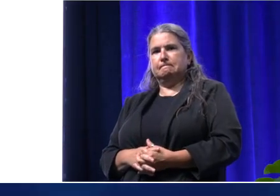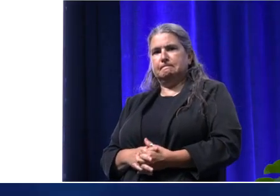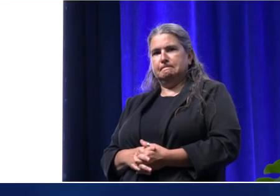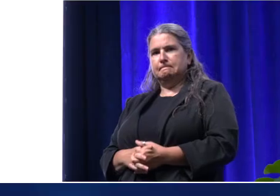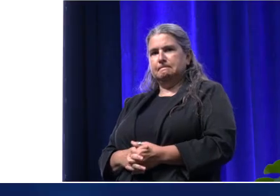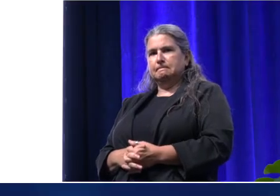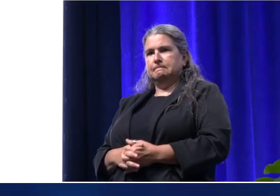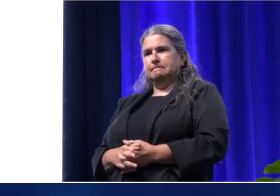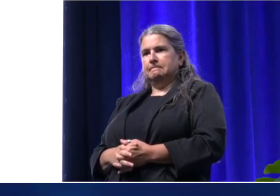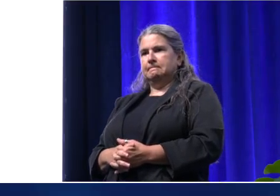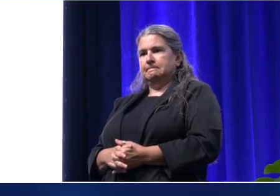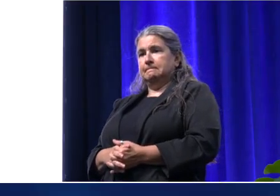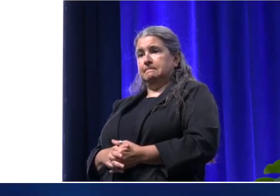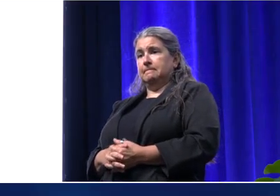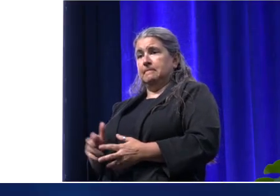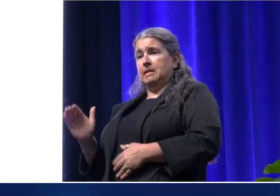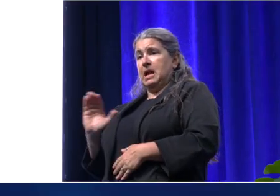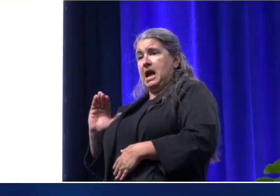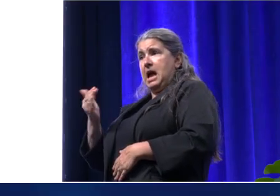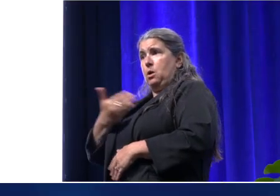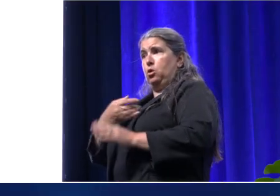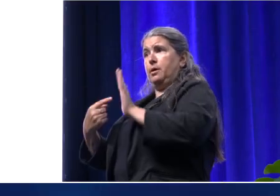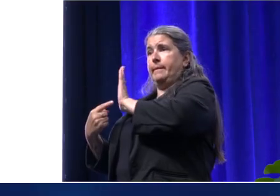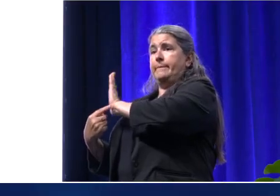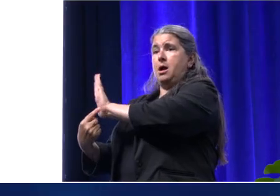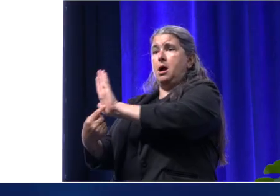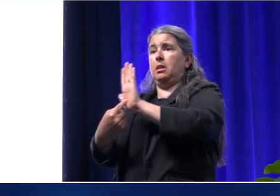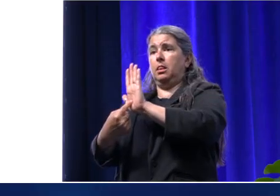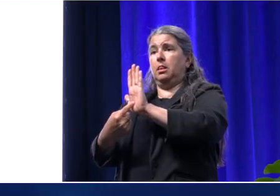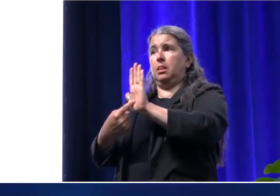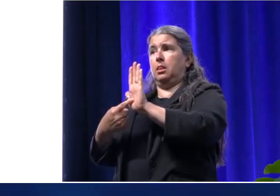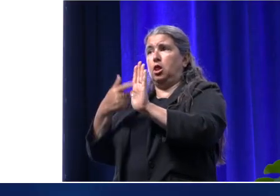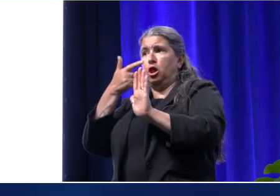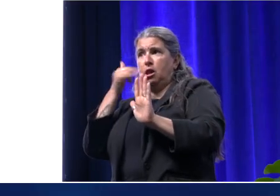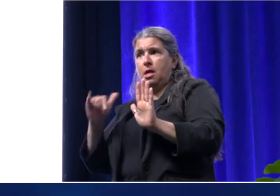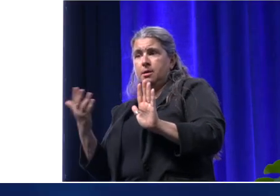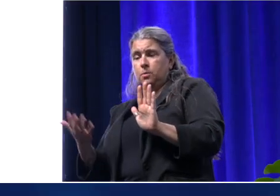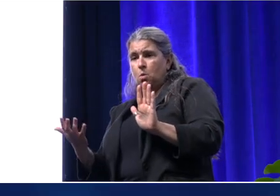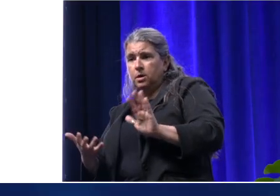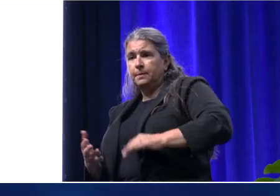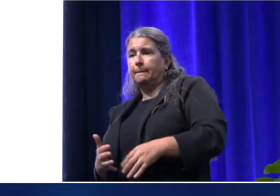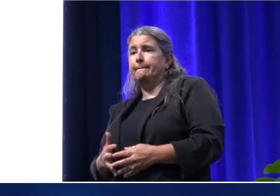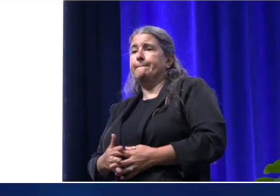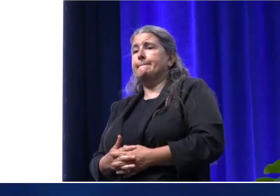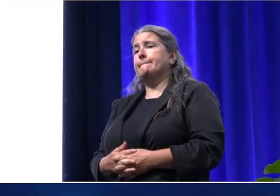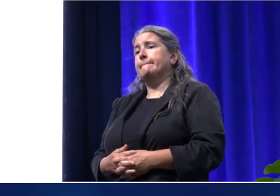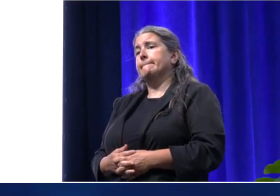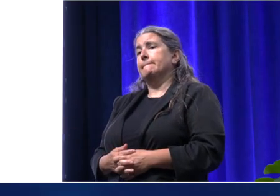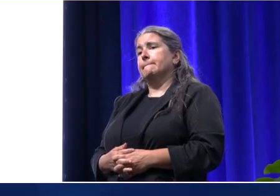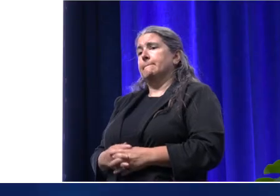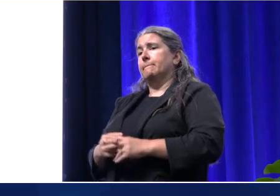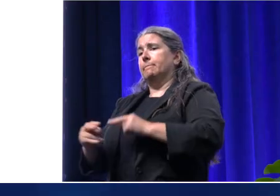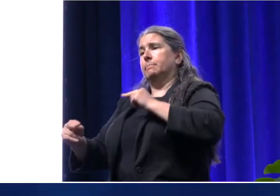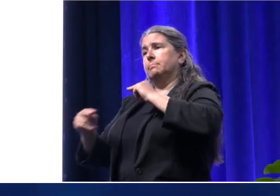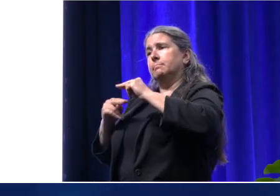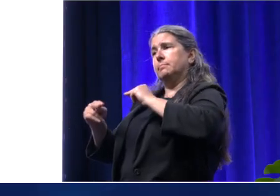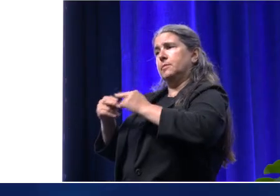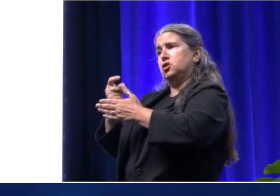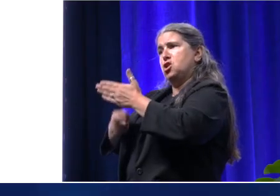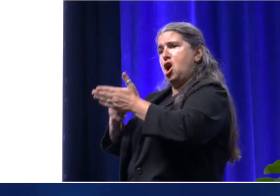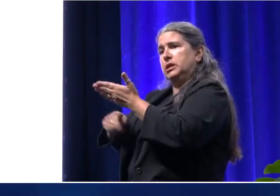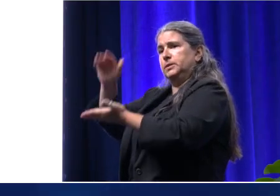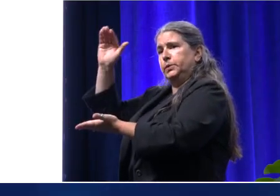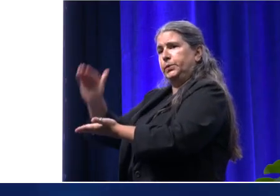The way that our model works at Remedy is that we negotiate low-cost contracts with pharmaceutical manufacturers